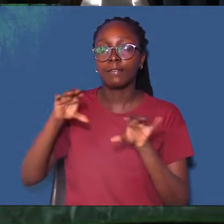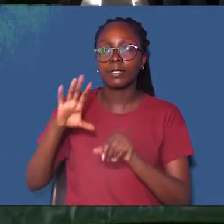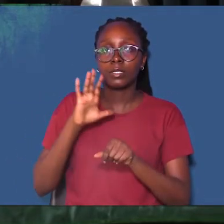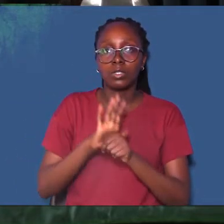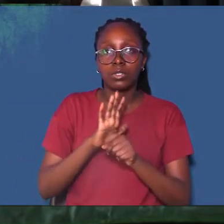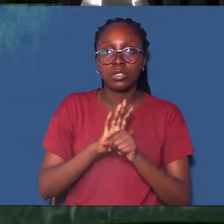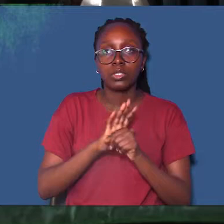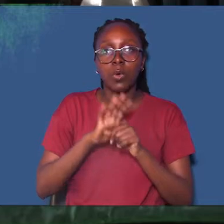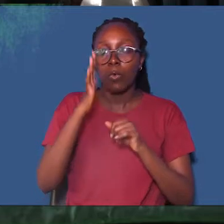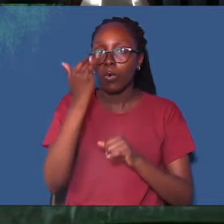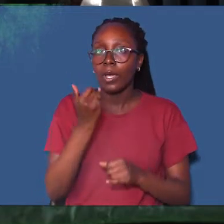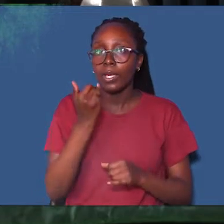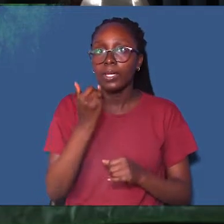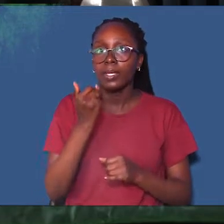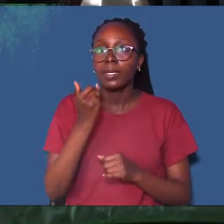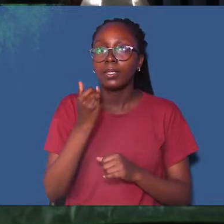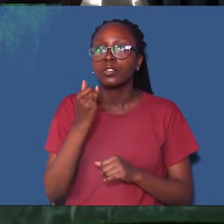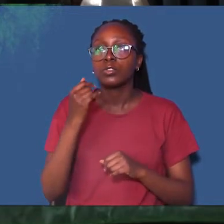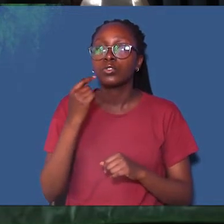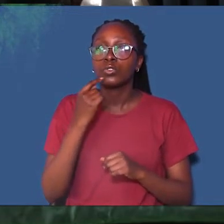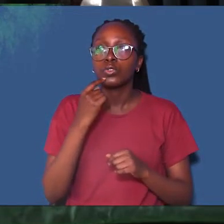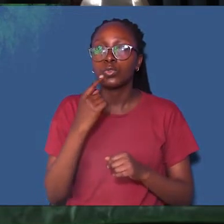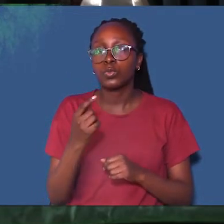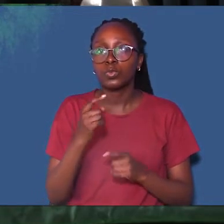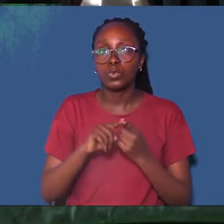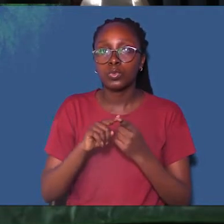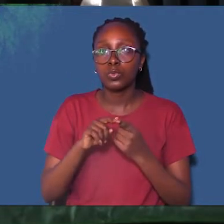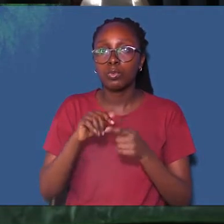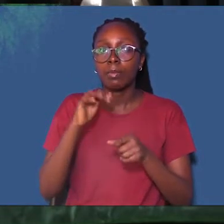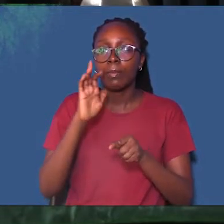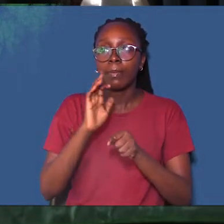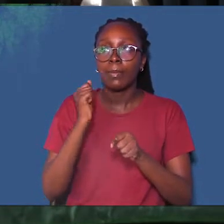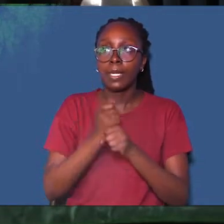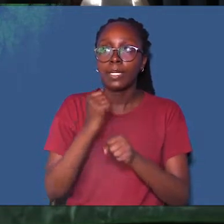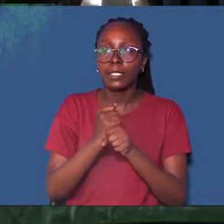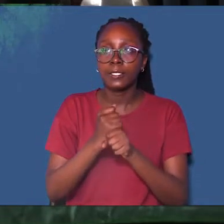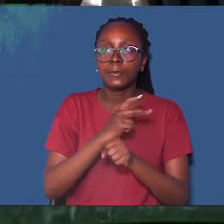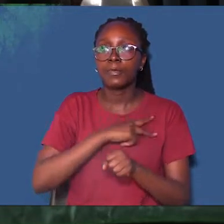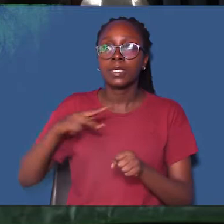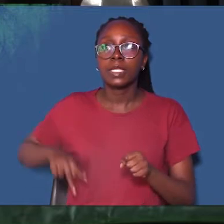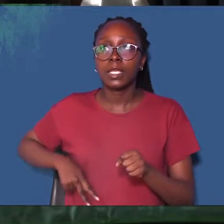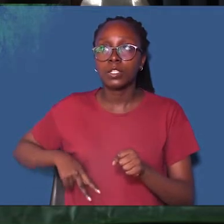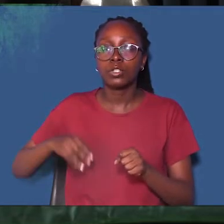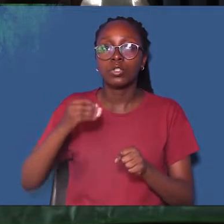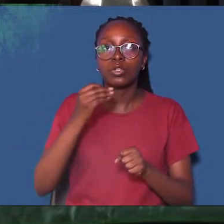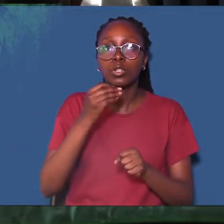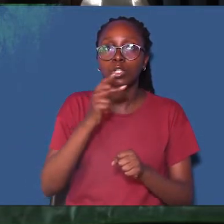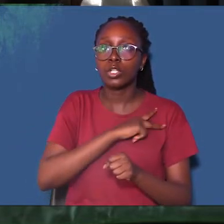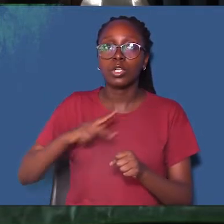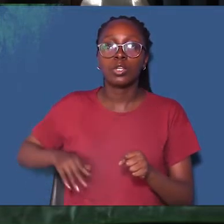advance the kingdom of God, in order to advance the will of God. He